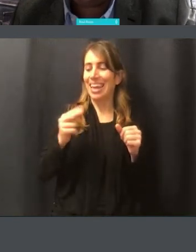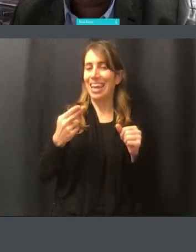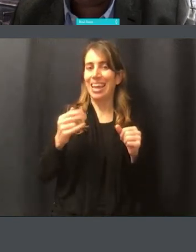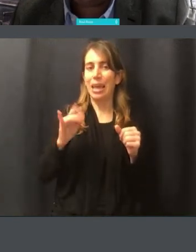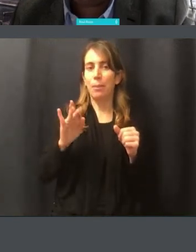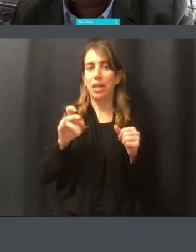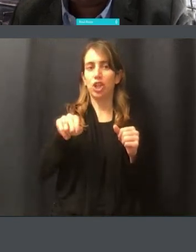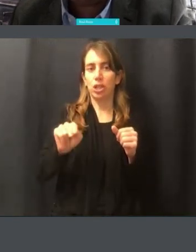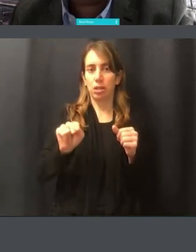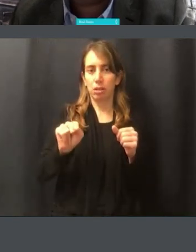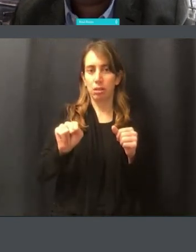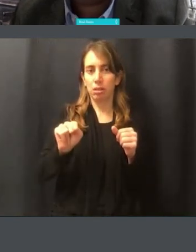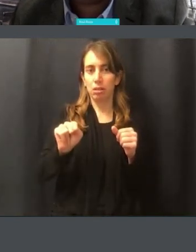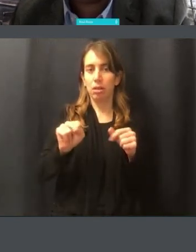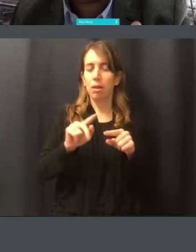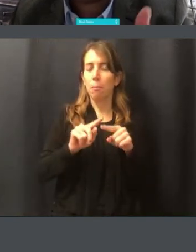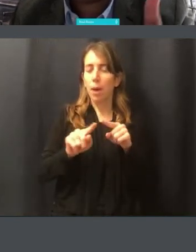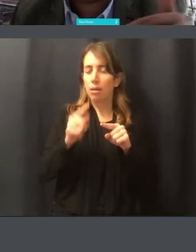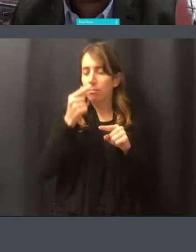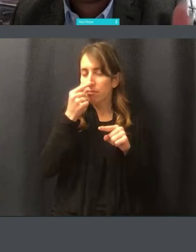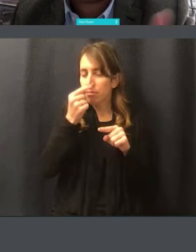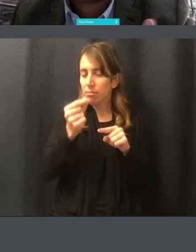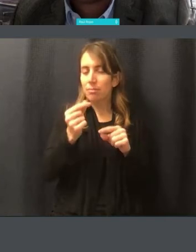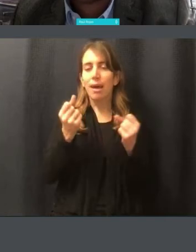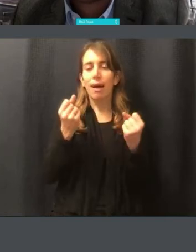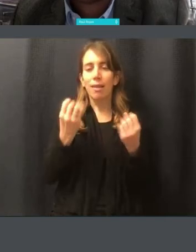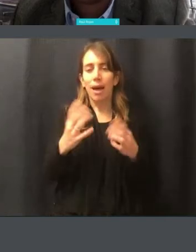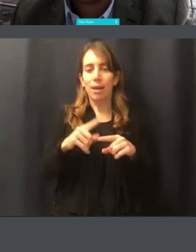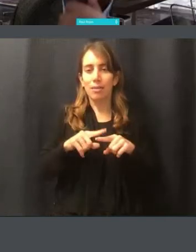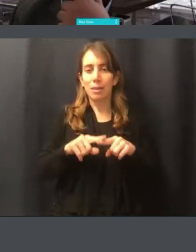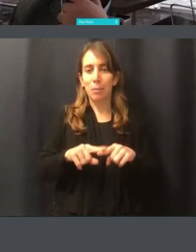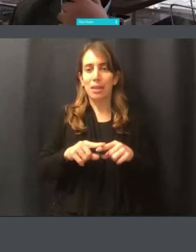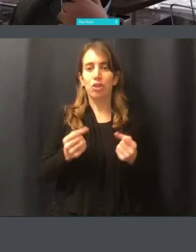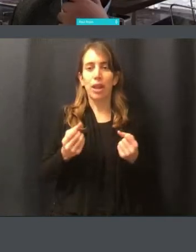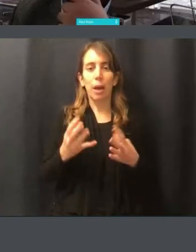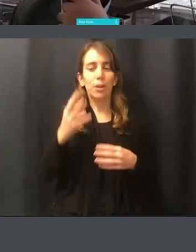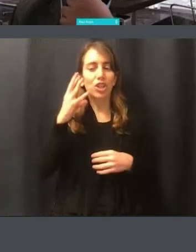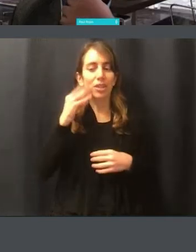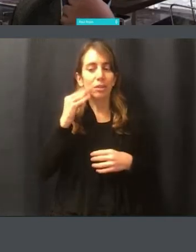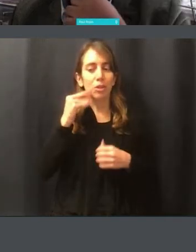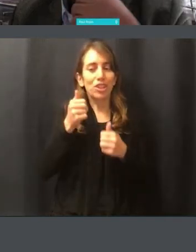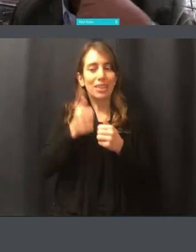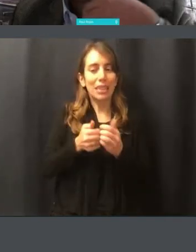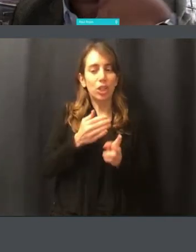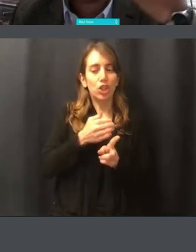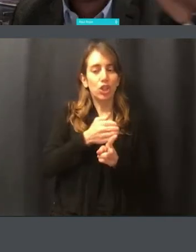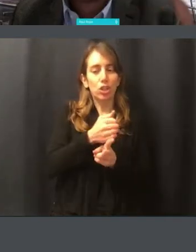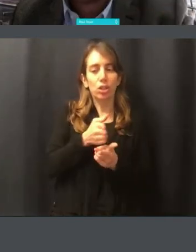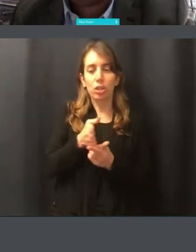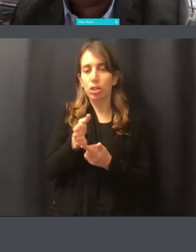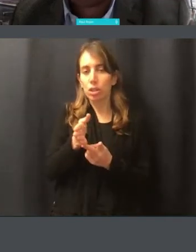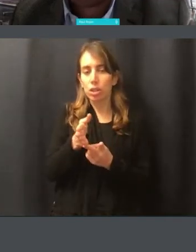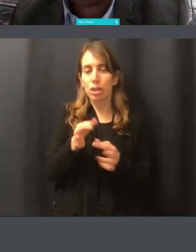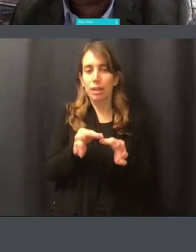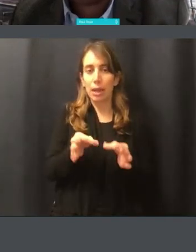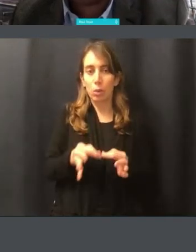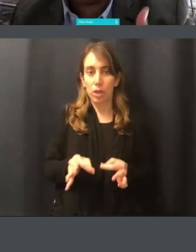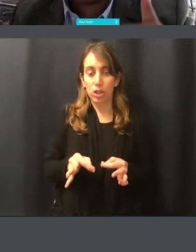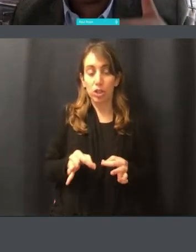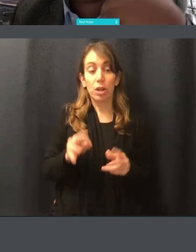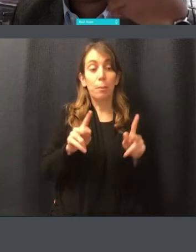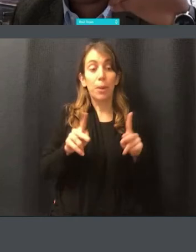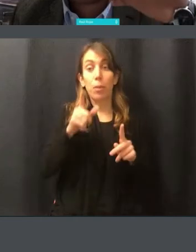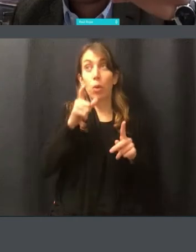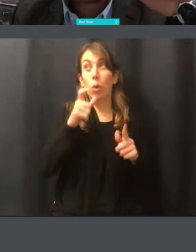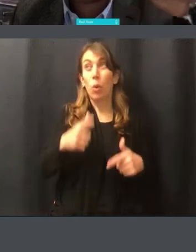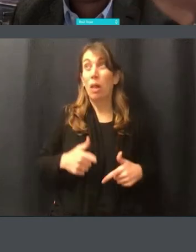true about this literature is that a lot of that's dependent on how much experience they have in each language, right? So folks who have a lifetime of being bilingual and